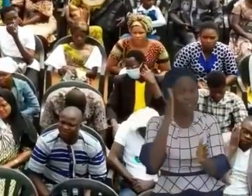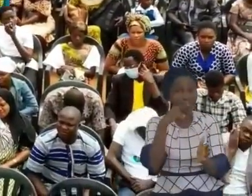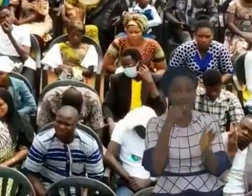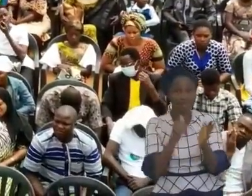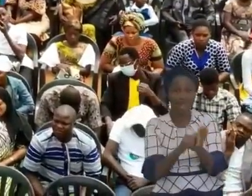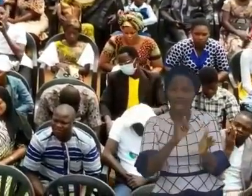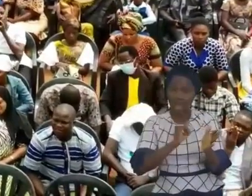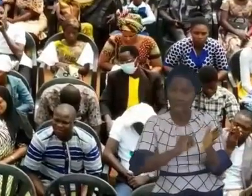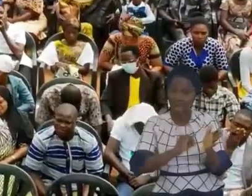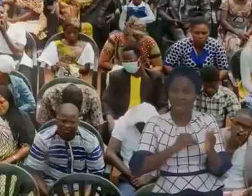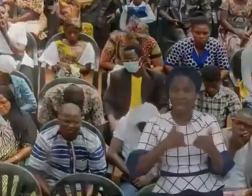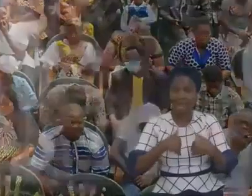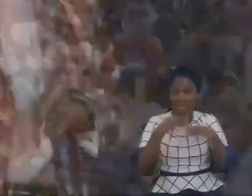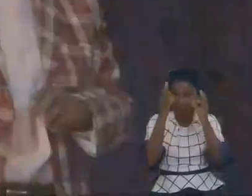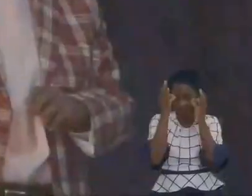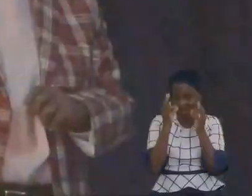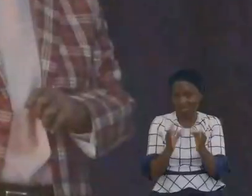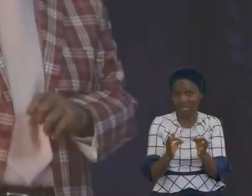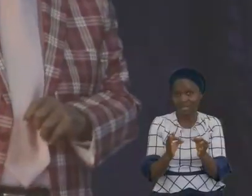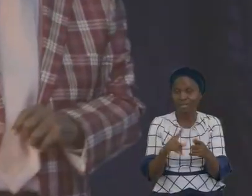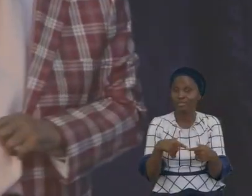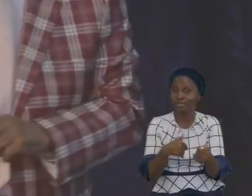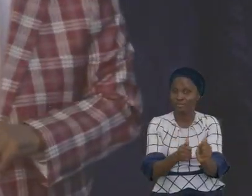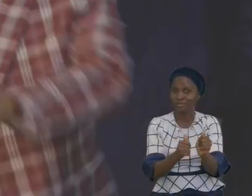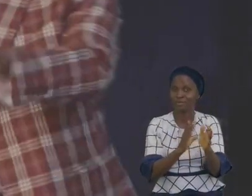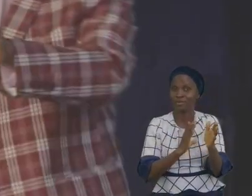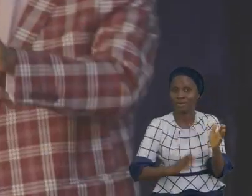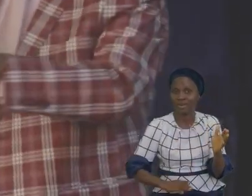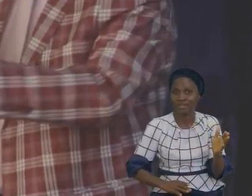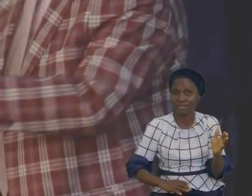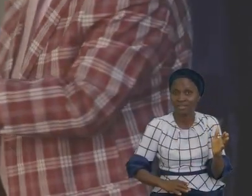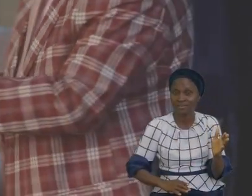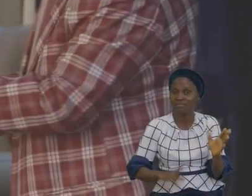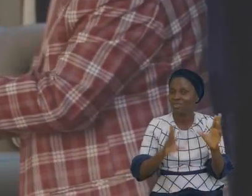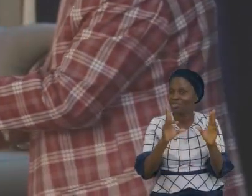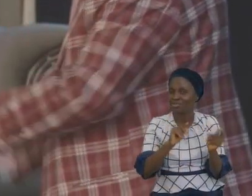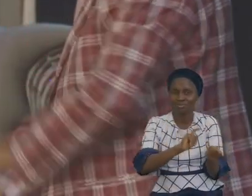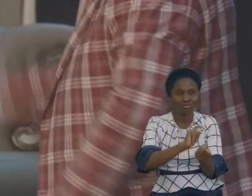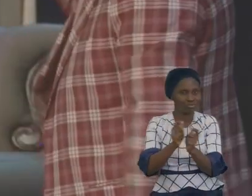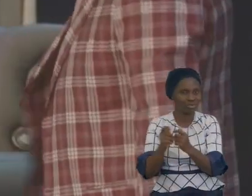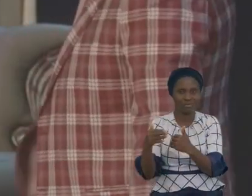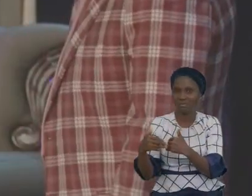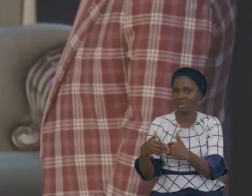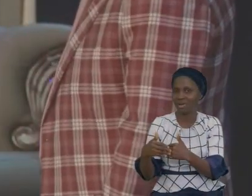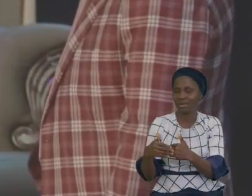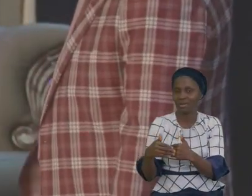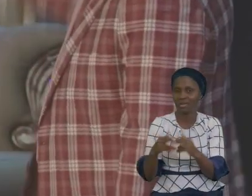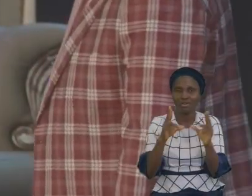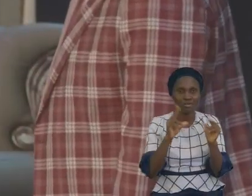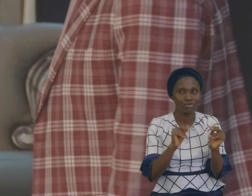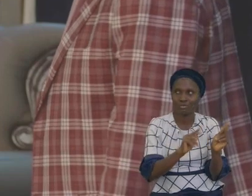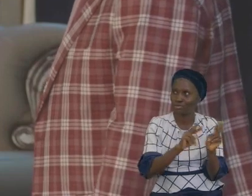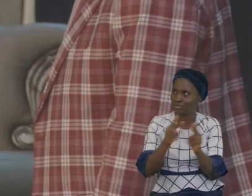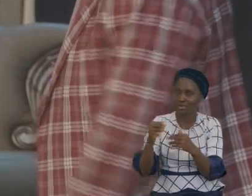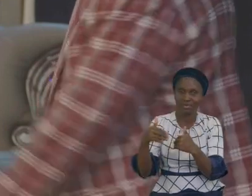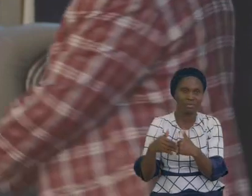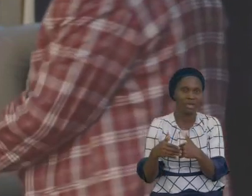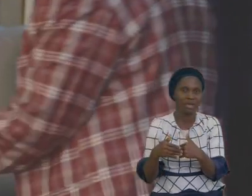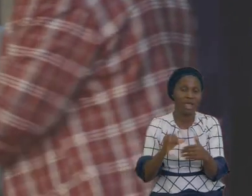No turning back, no turning back. I have decided to go up